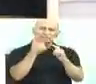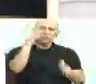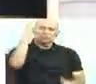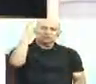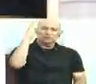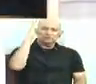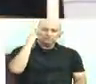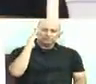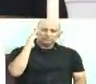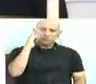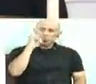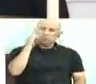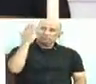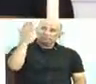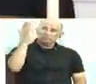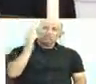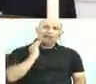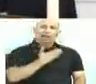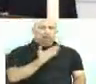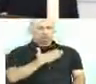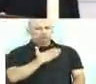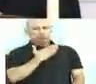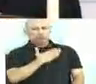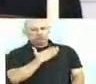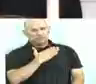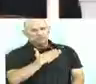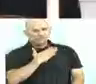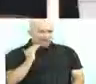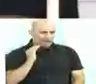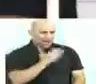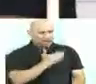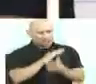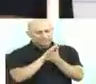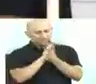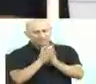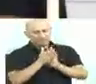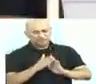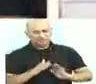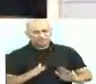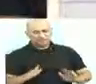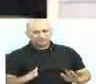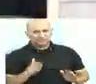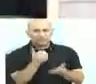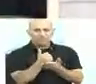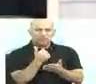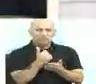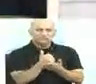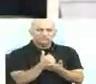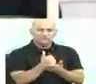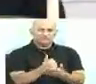God, who is our joy and our peace. Amen.